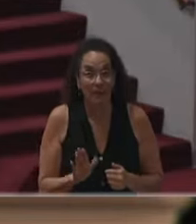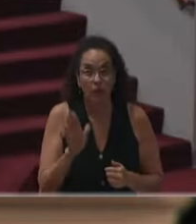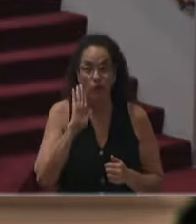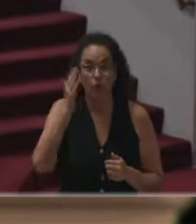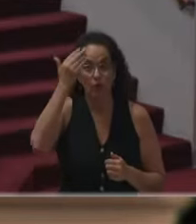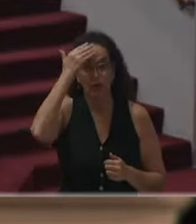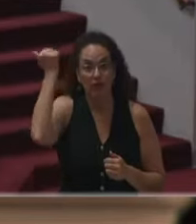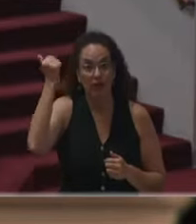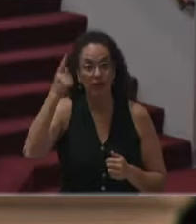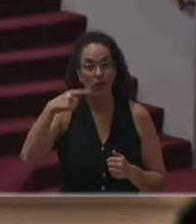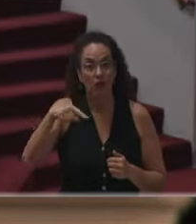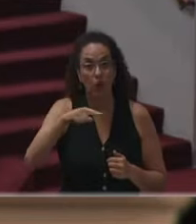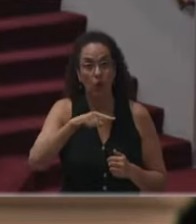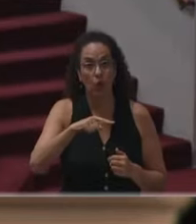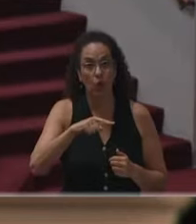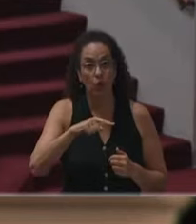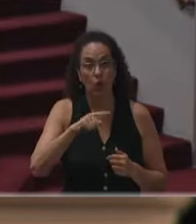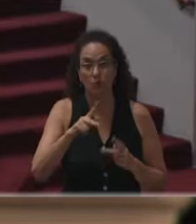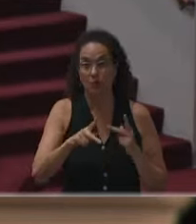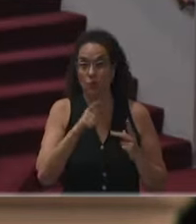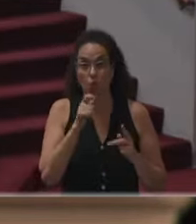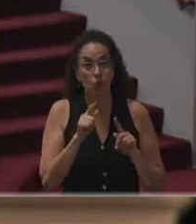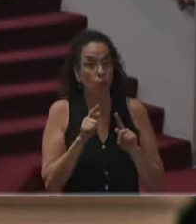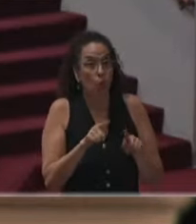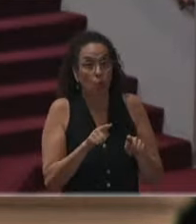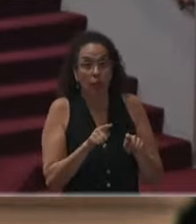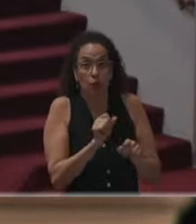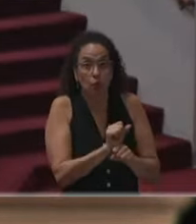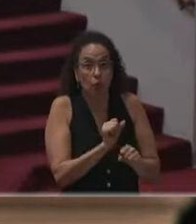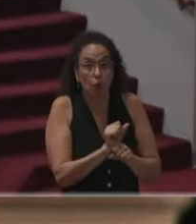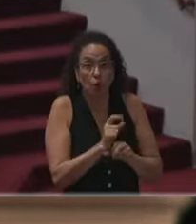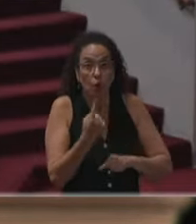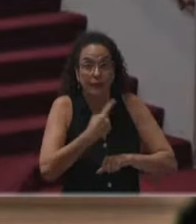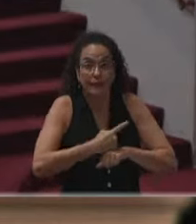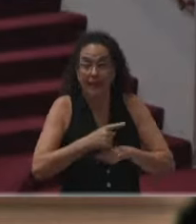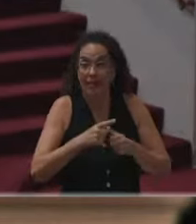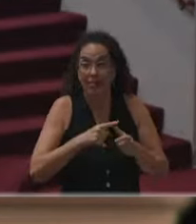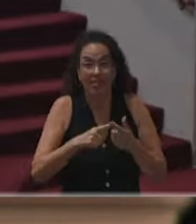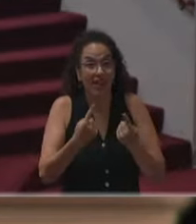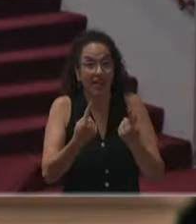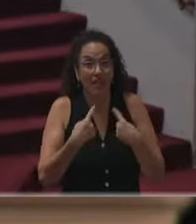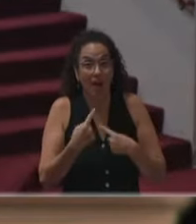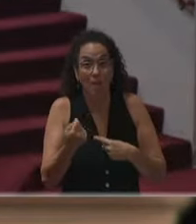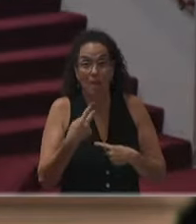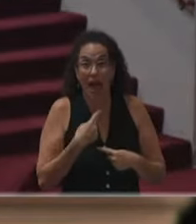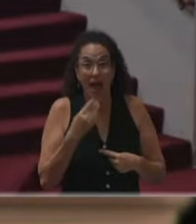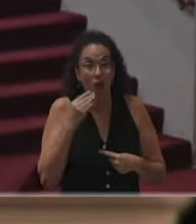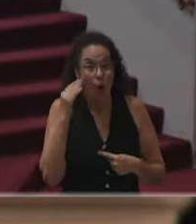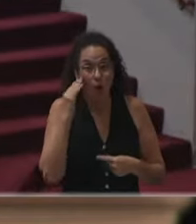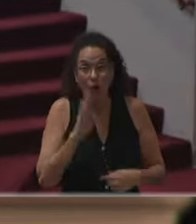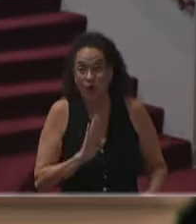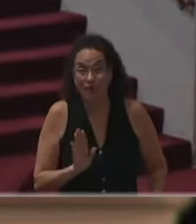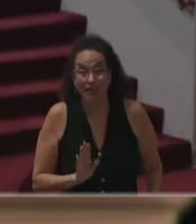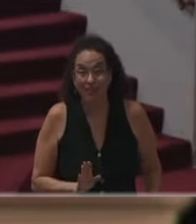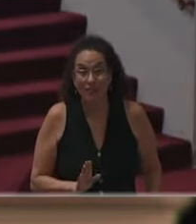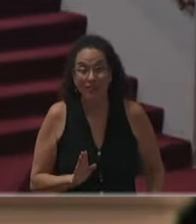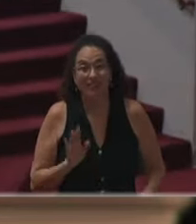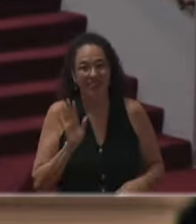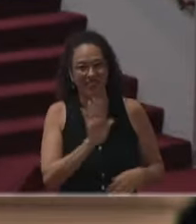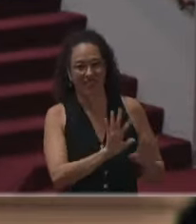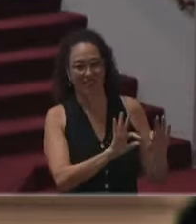who were going to work one day and they never returned home to their families. And their families since that very